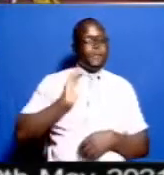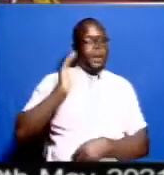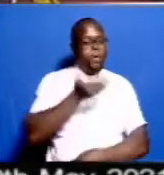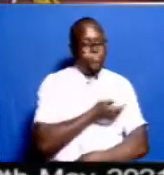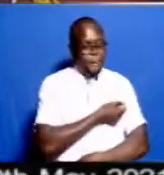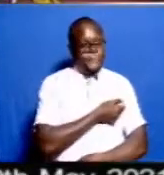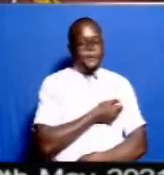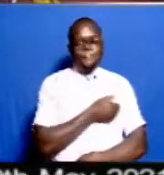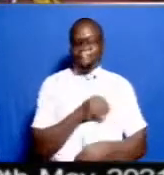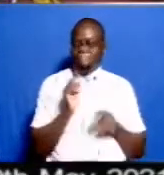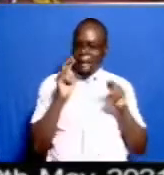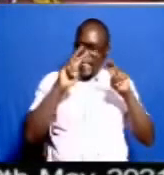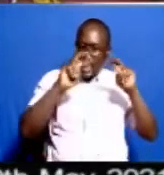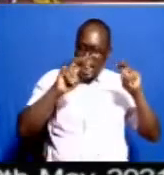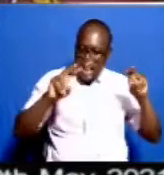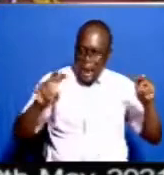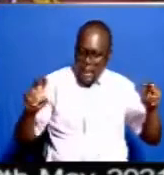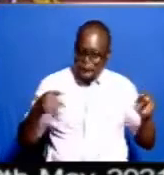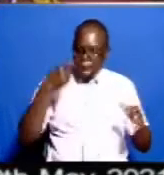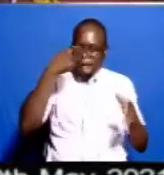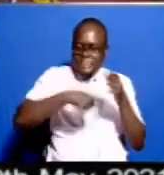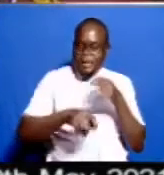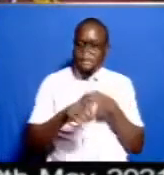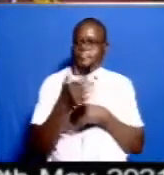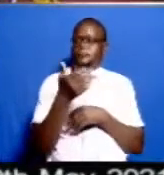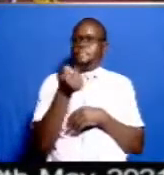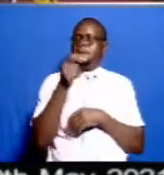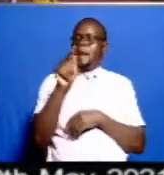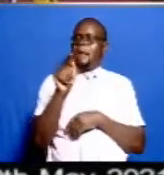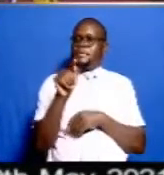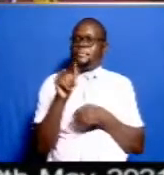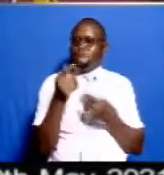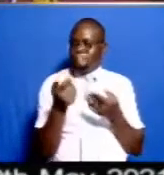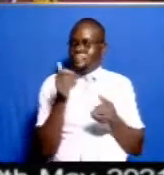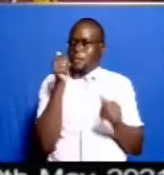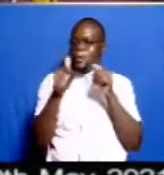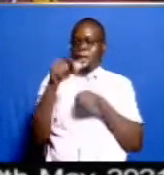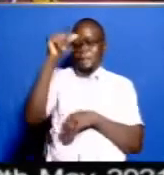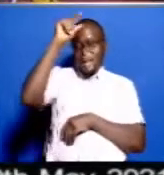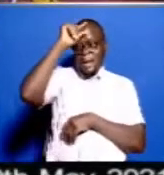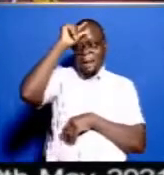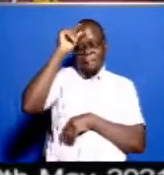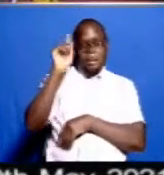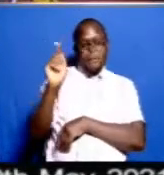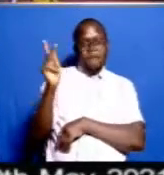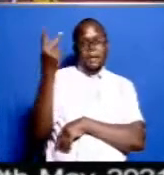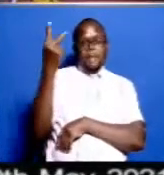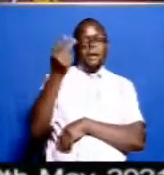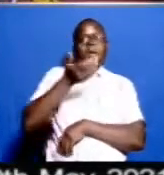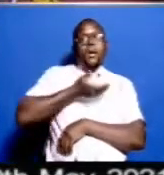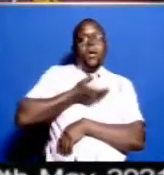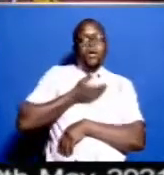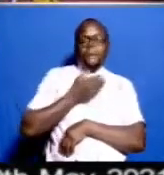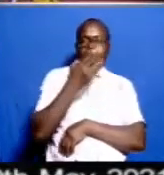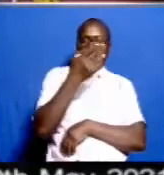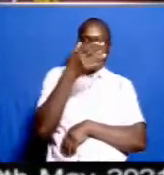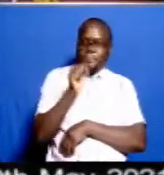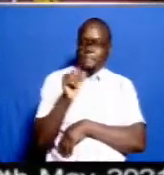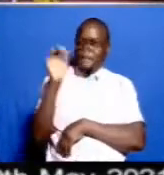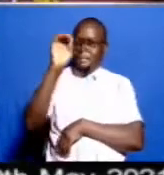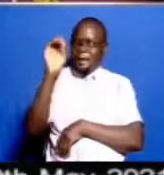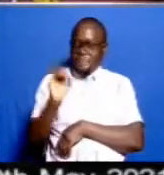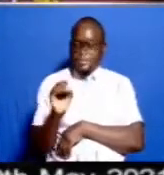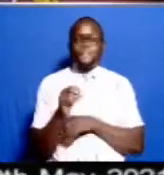the committee examined the exemption from tax act, an airline in which the government of Kenya owns 45%, and